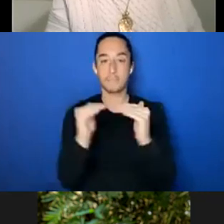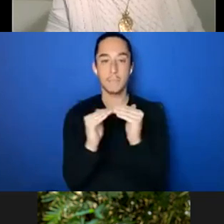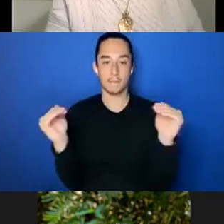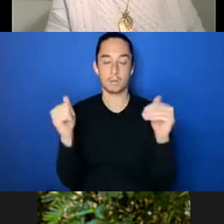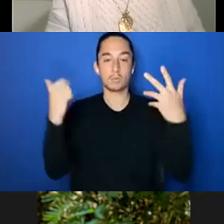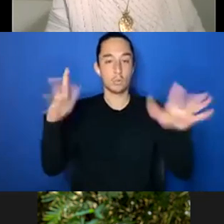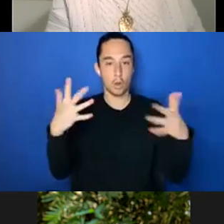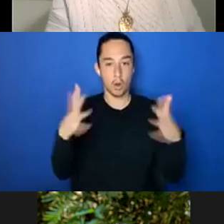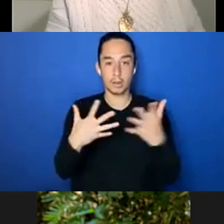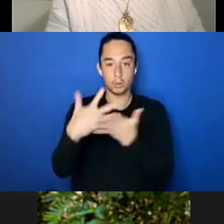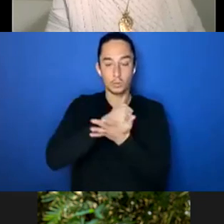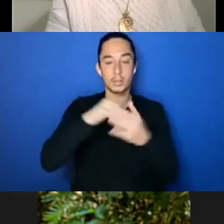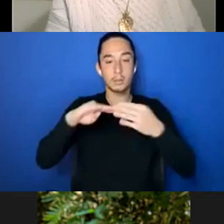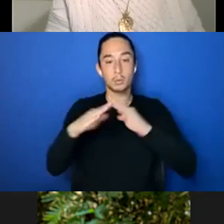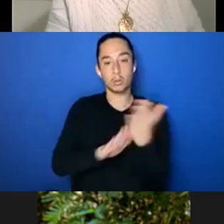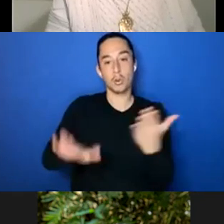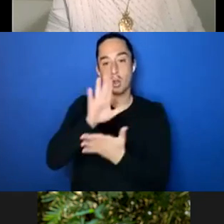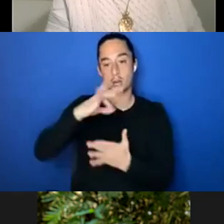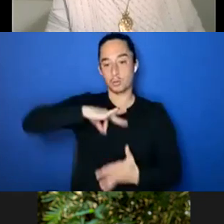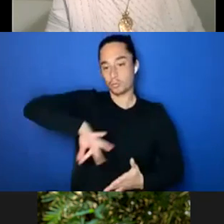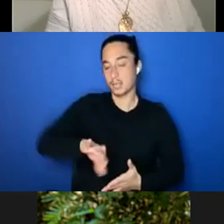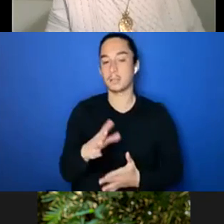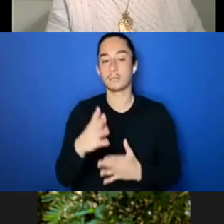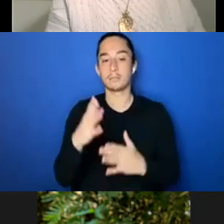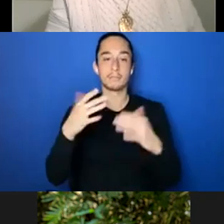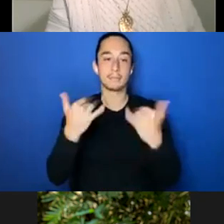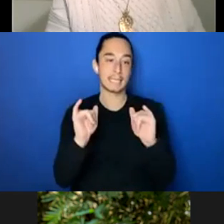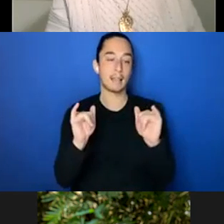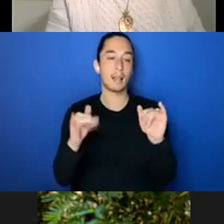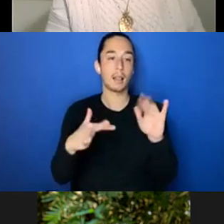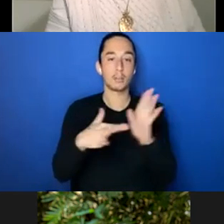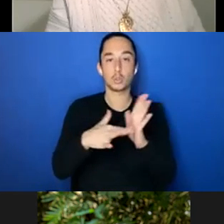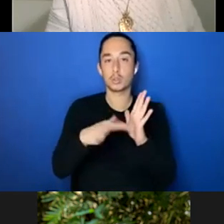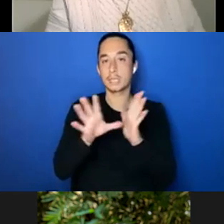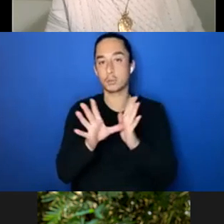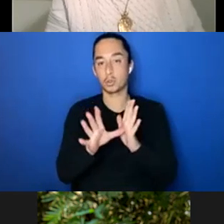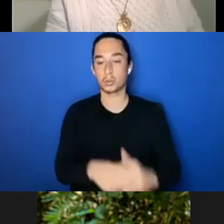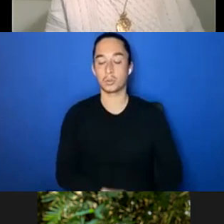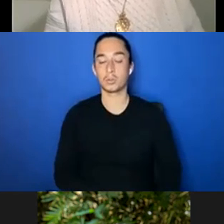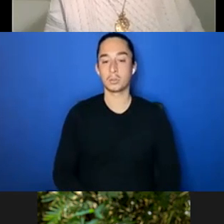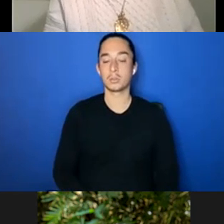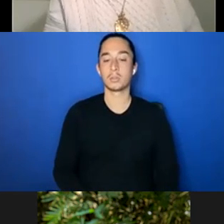already accruing community college credit at still the 11th and 12th grade levels.